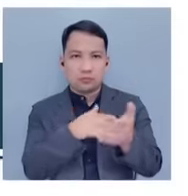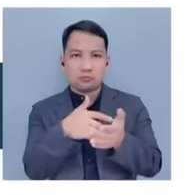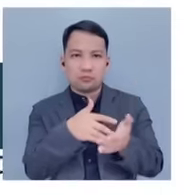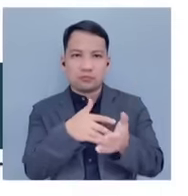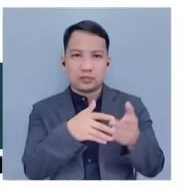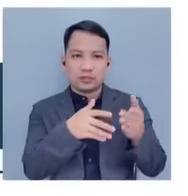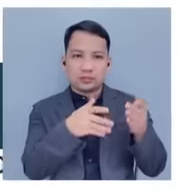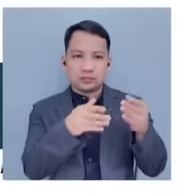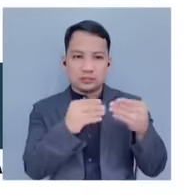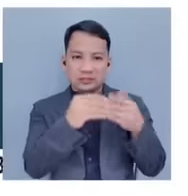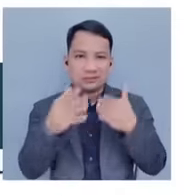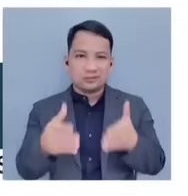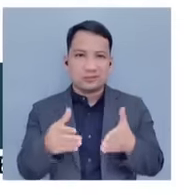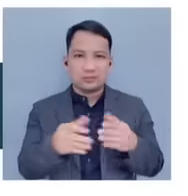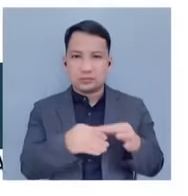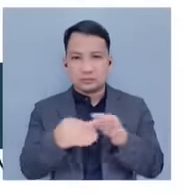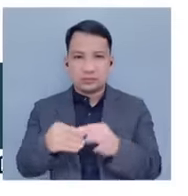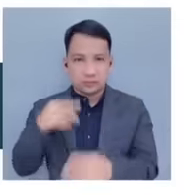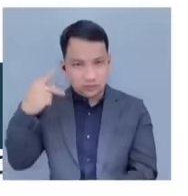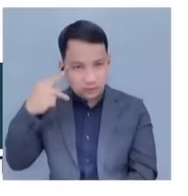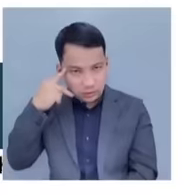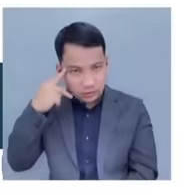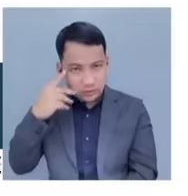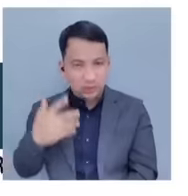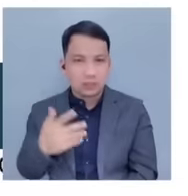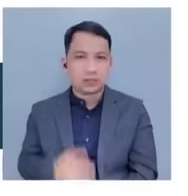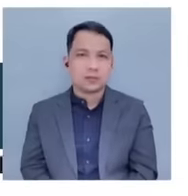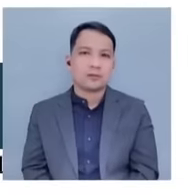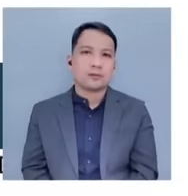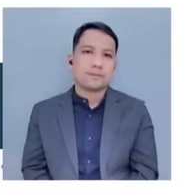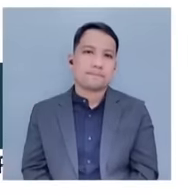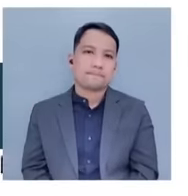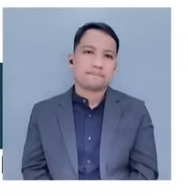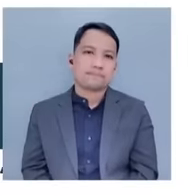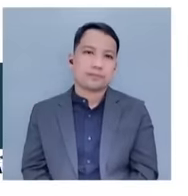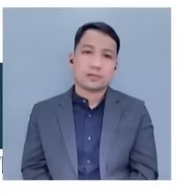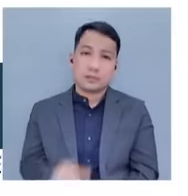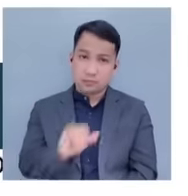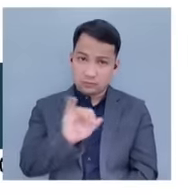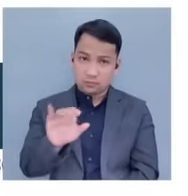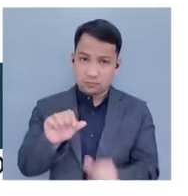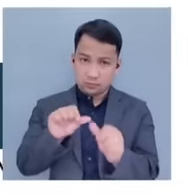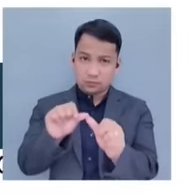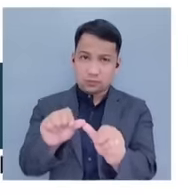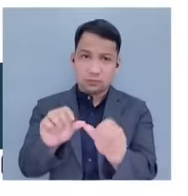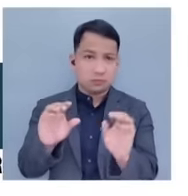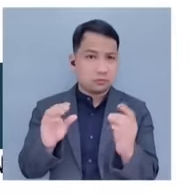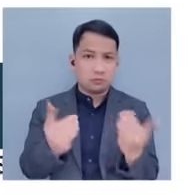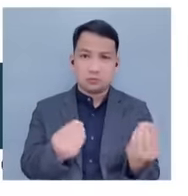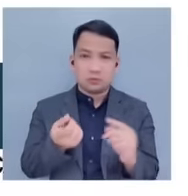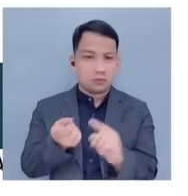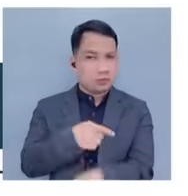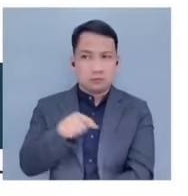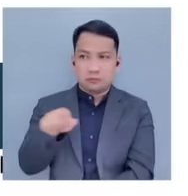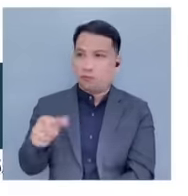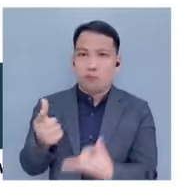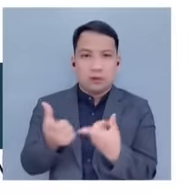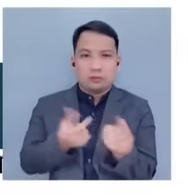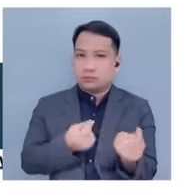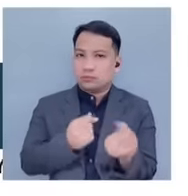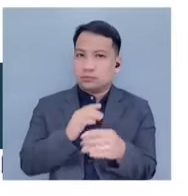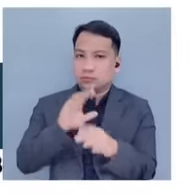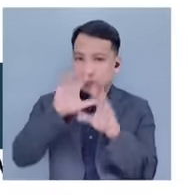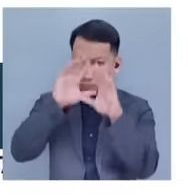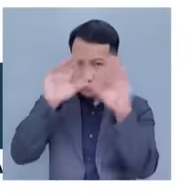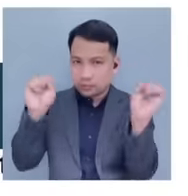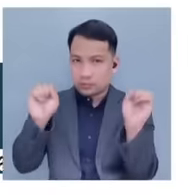no? And if this goes ahead without anything coming from the president, who stands to